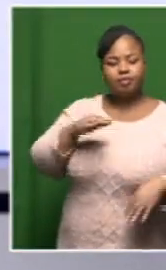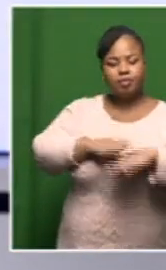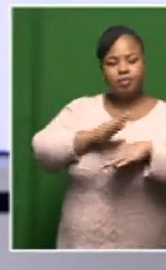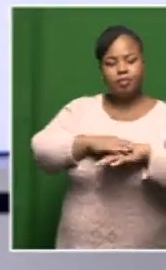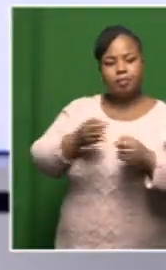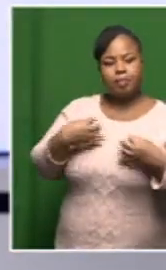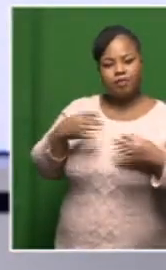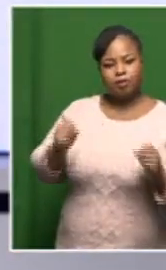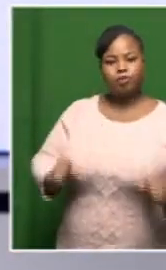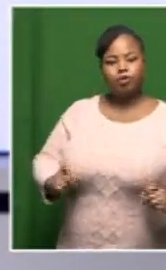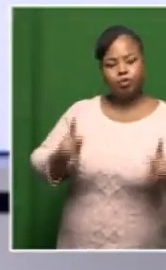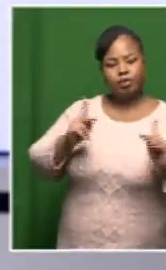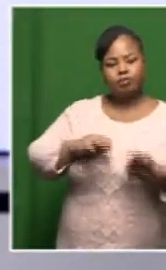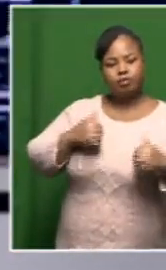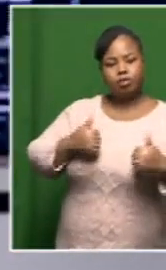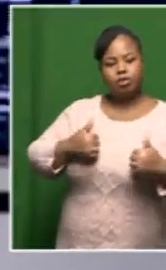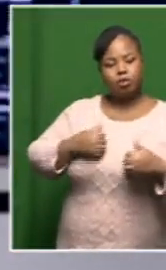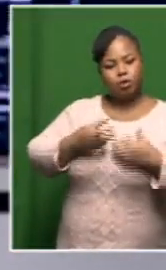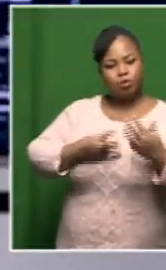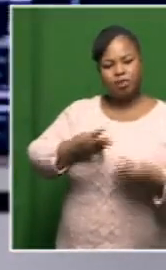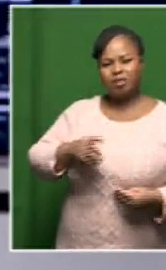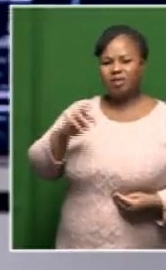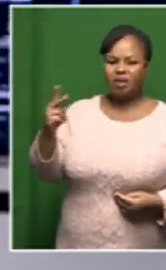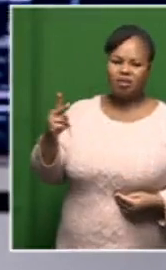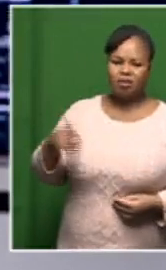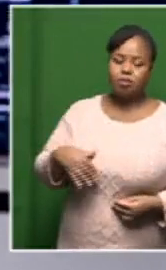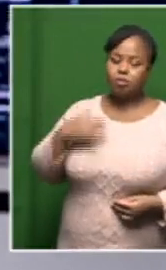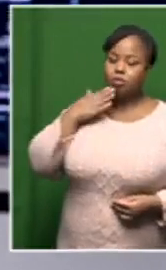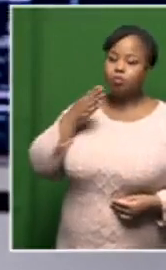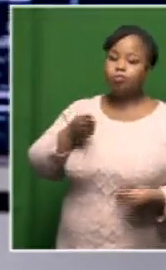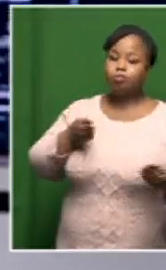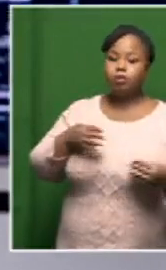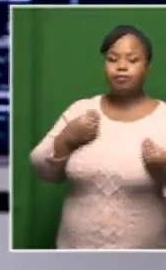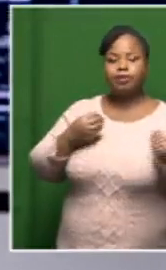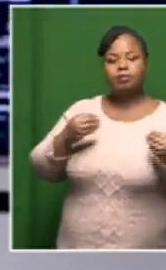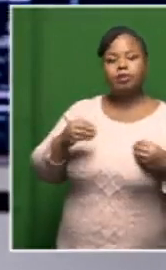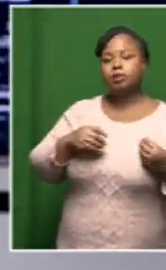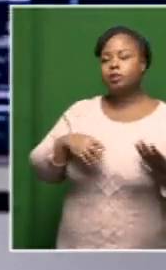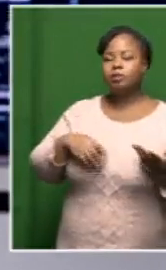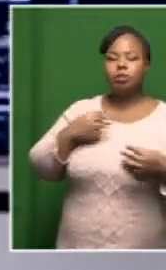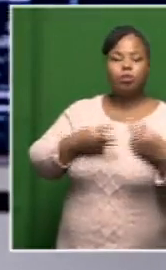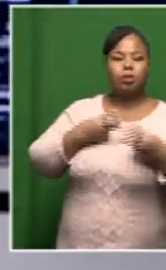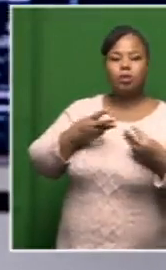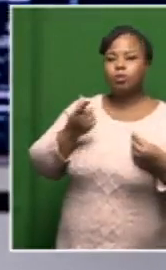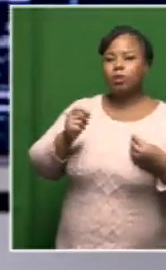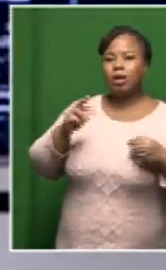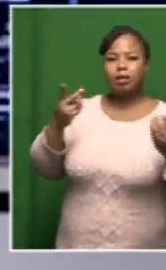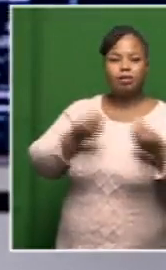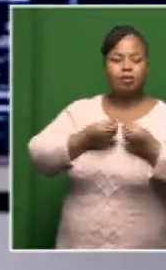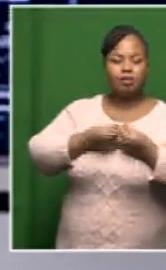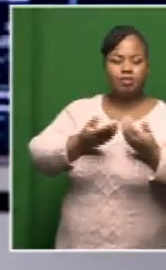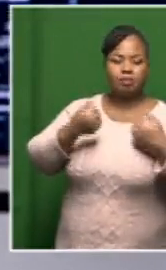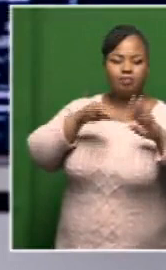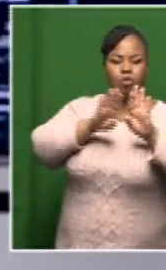an opportunity to sit down and work. Some of us have been actually quite busy doing other things. So when we hit lockdown,